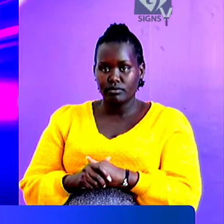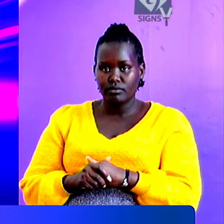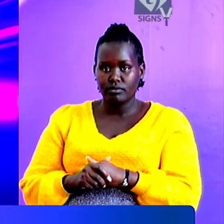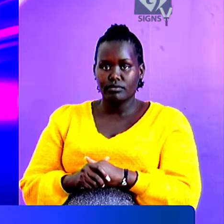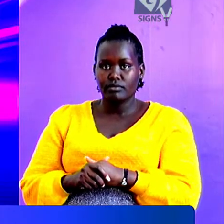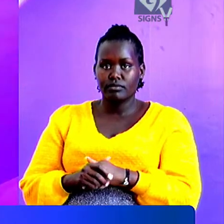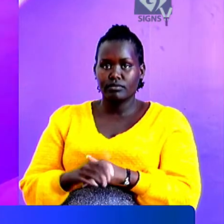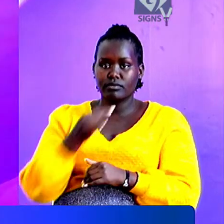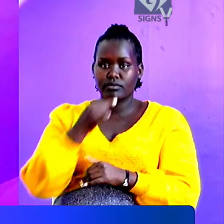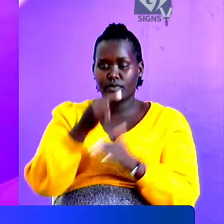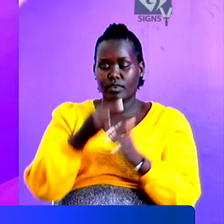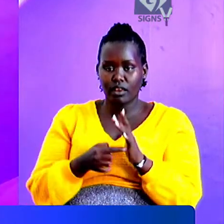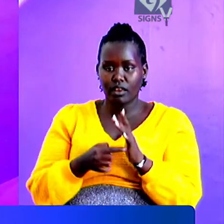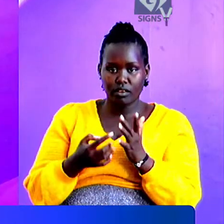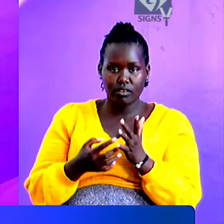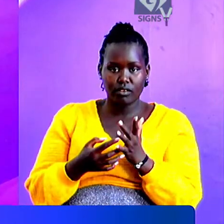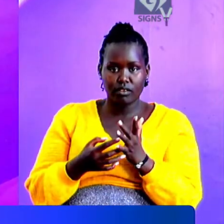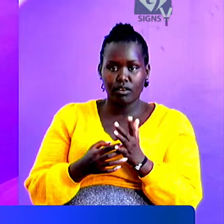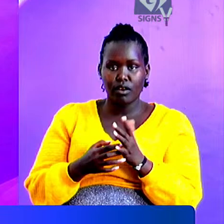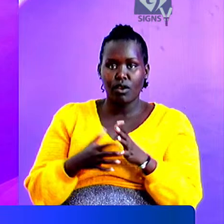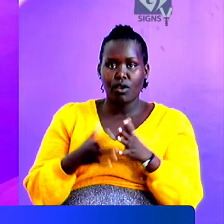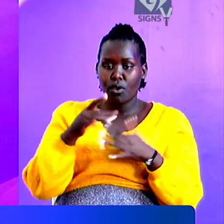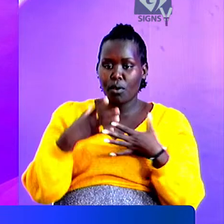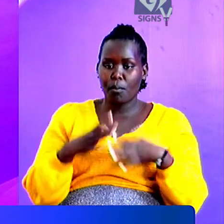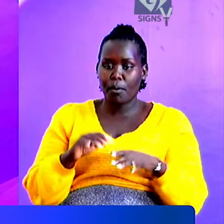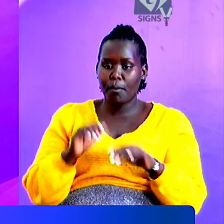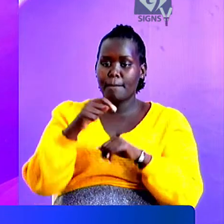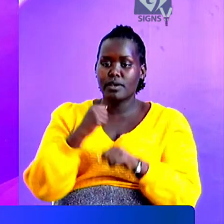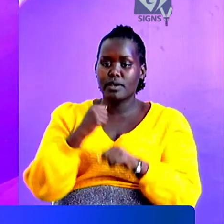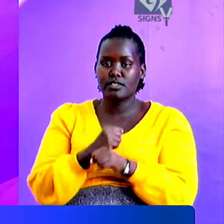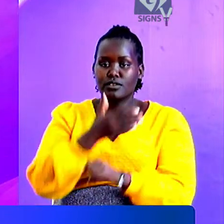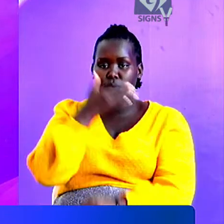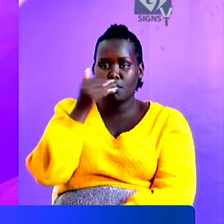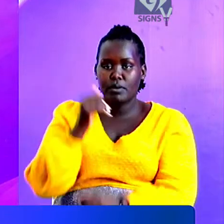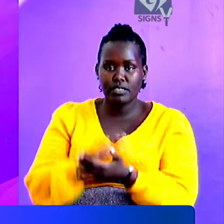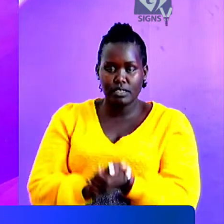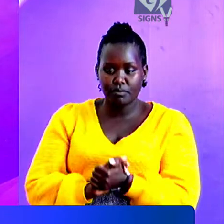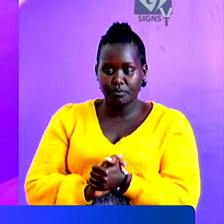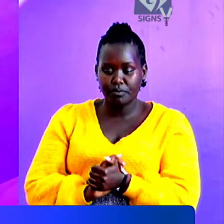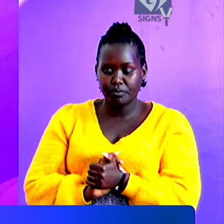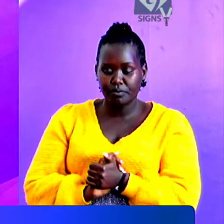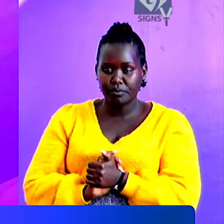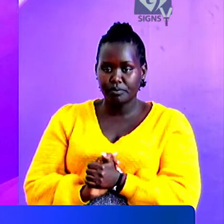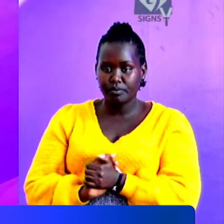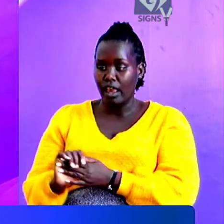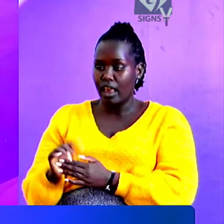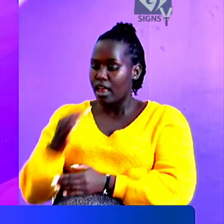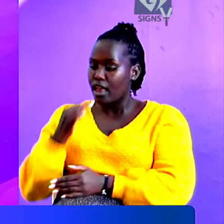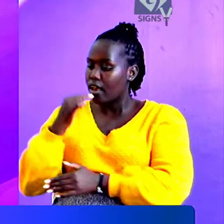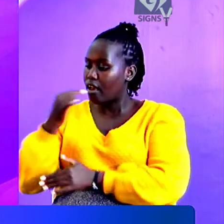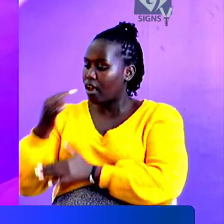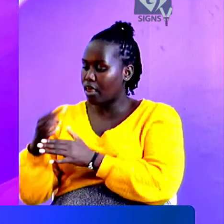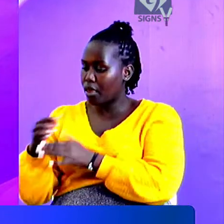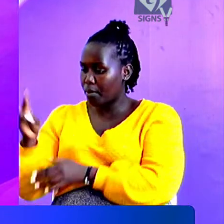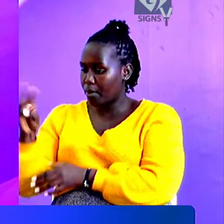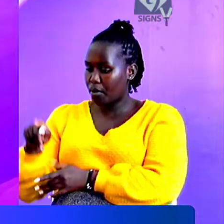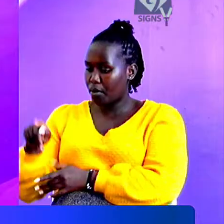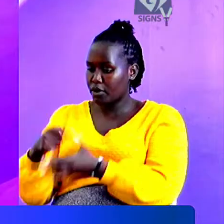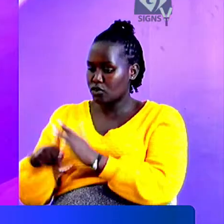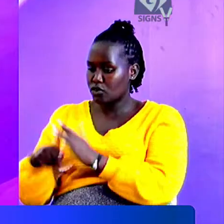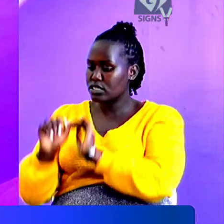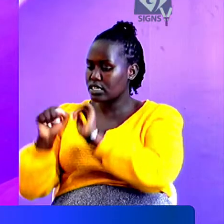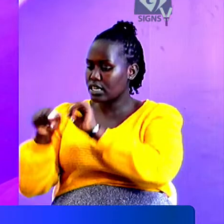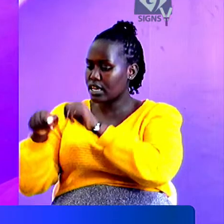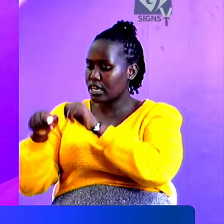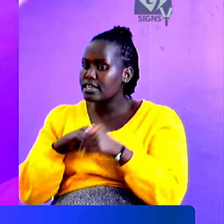I'm saying you guys must do better. But he went ahead and told the MPs, Yes. can we have your money? You